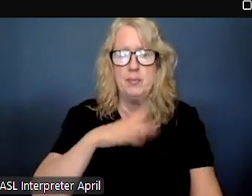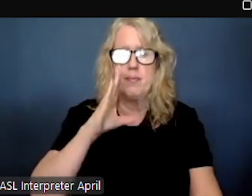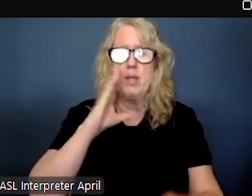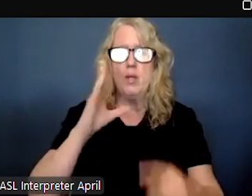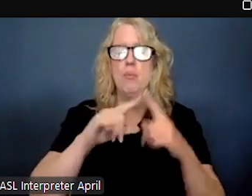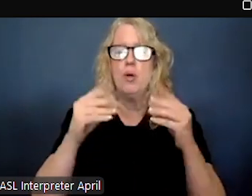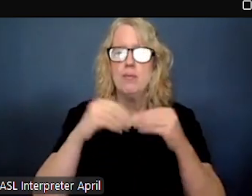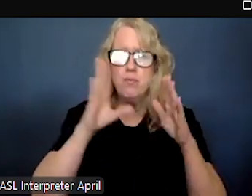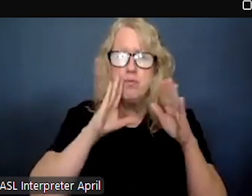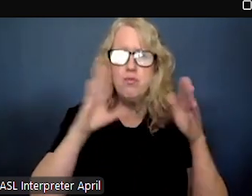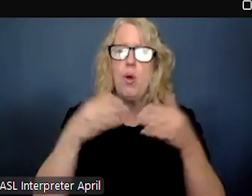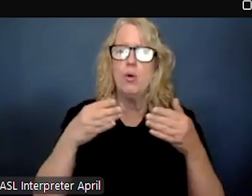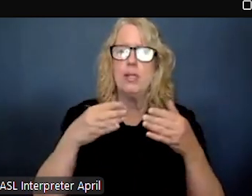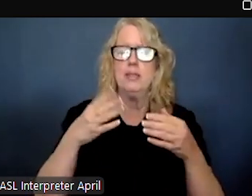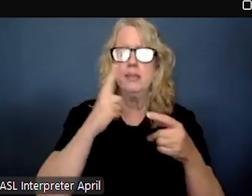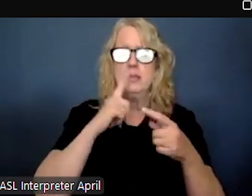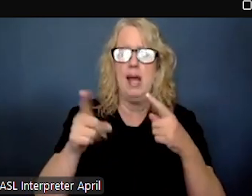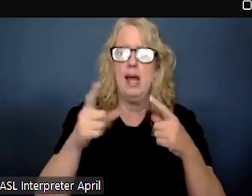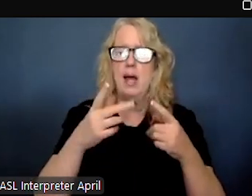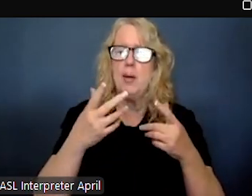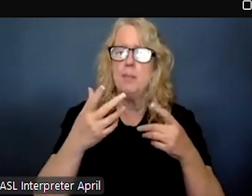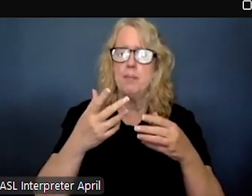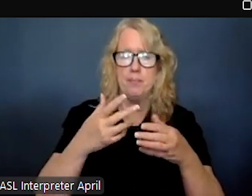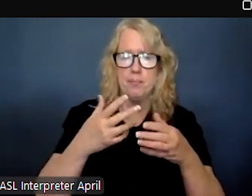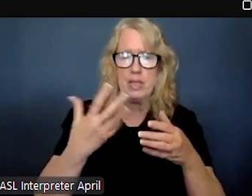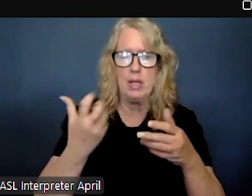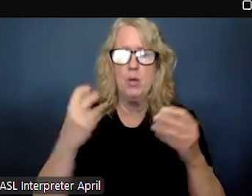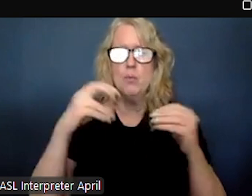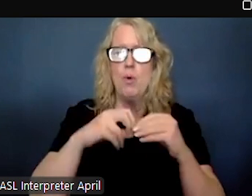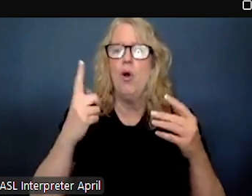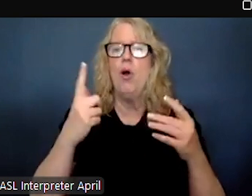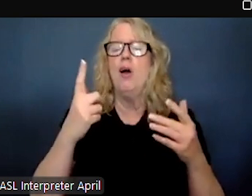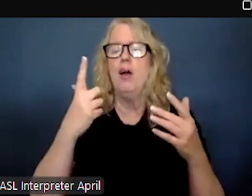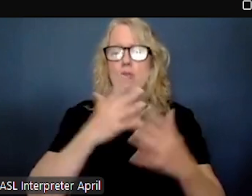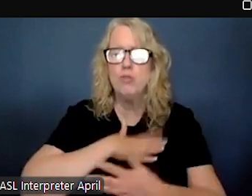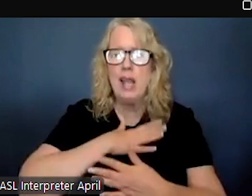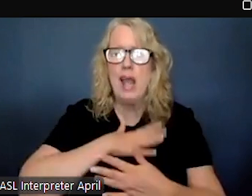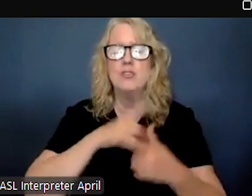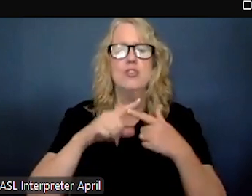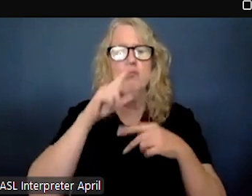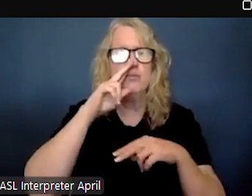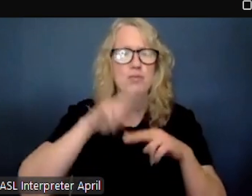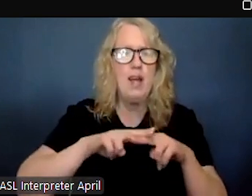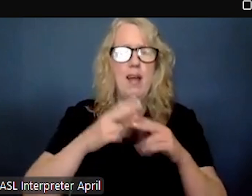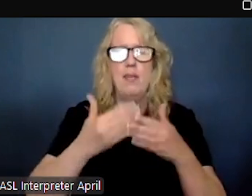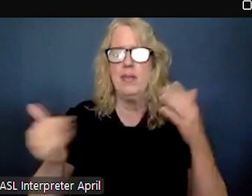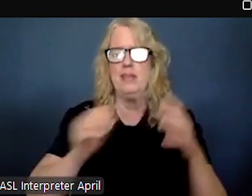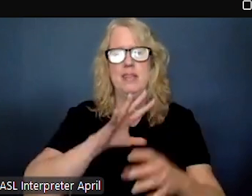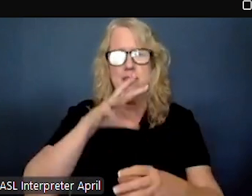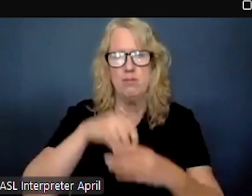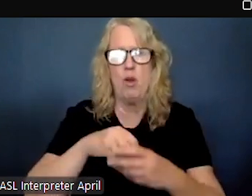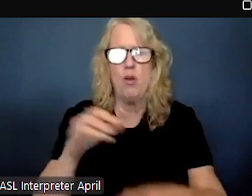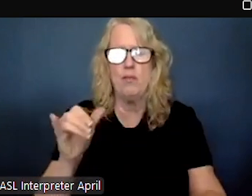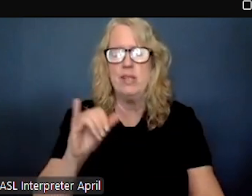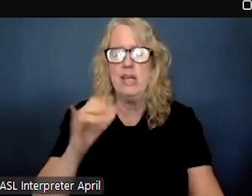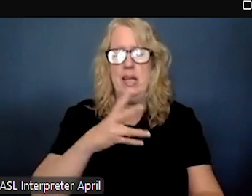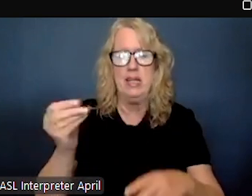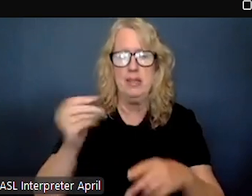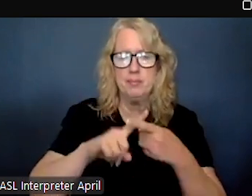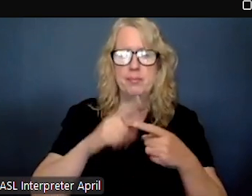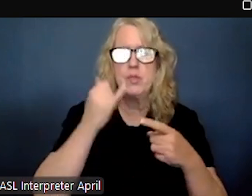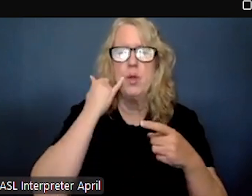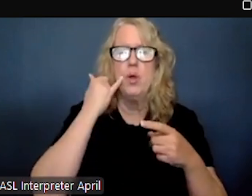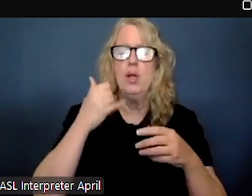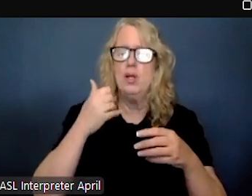on kind of bringing some relaxation and fun and recreational things into it, having a good